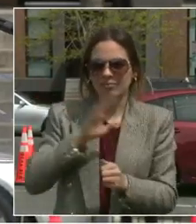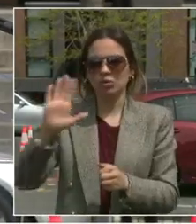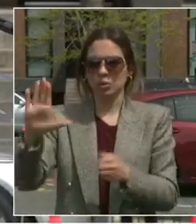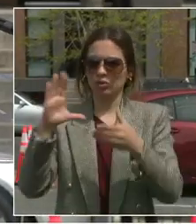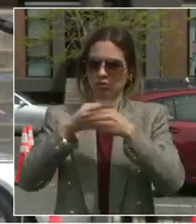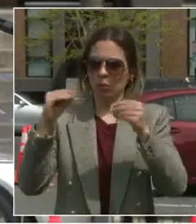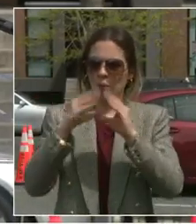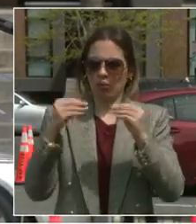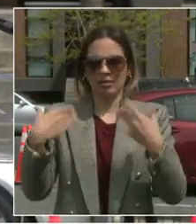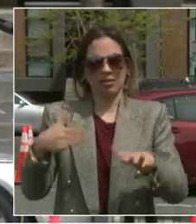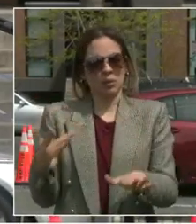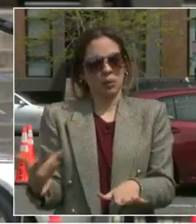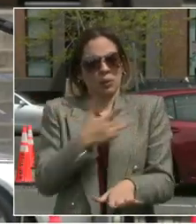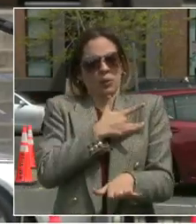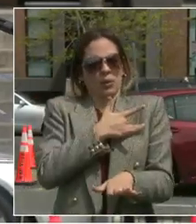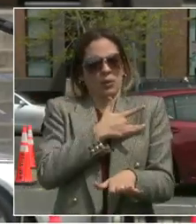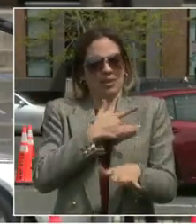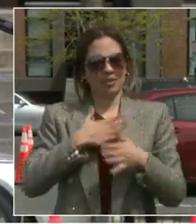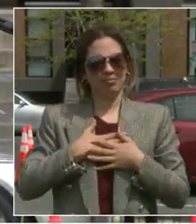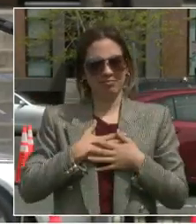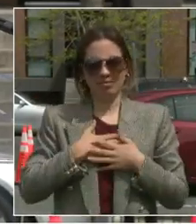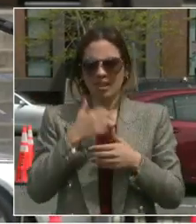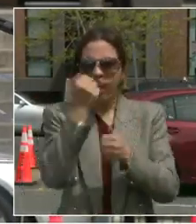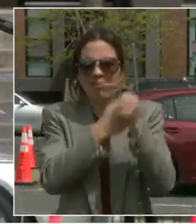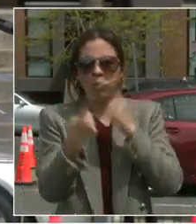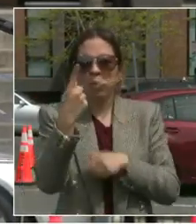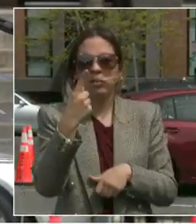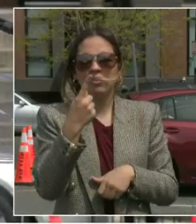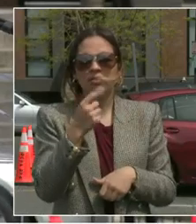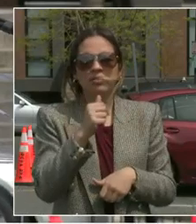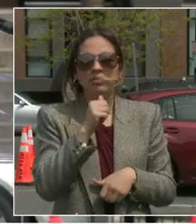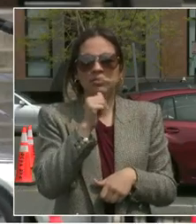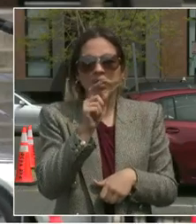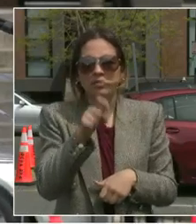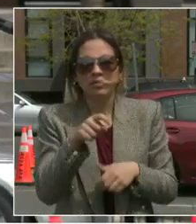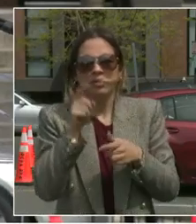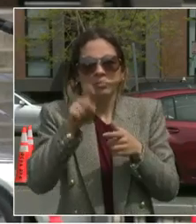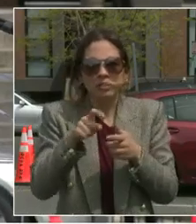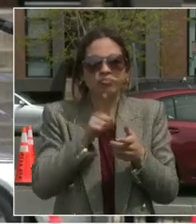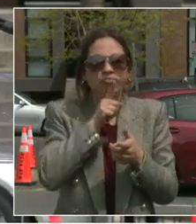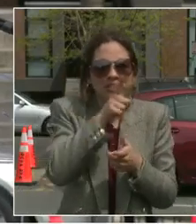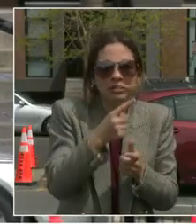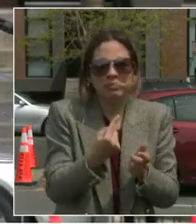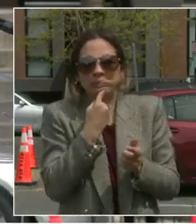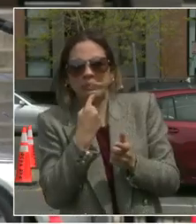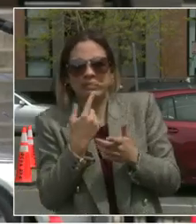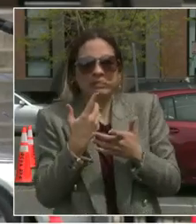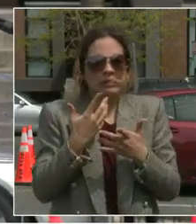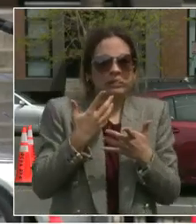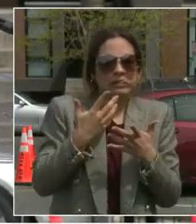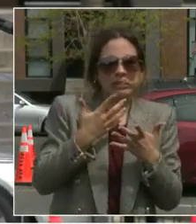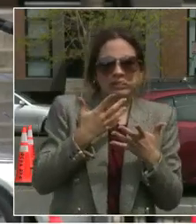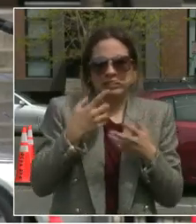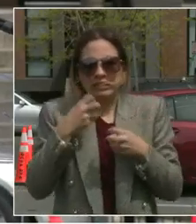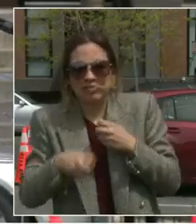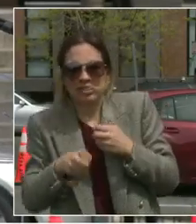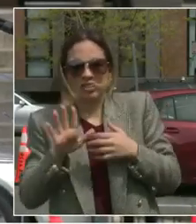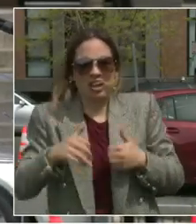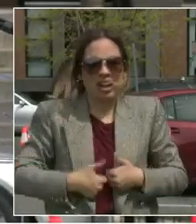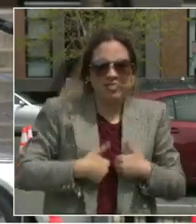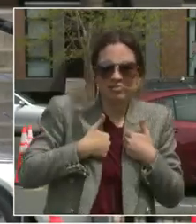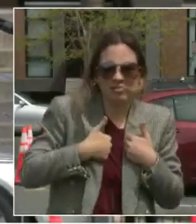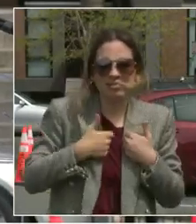has to share the way that you did, the things that are most difficult in their lives, and your generosity in sharing your